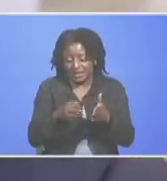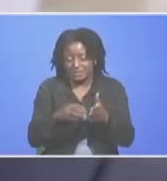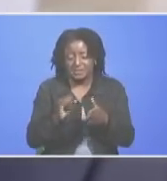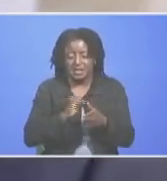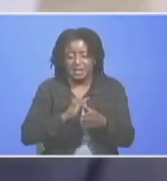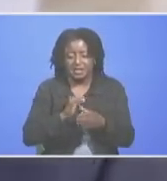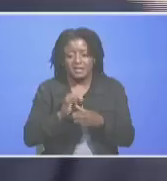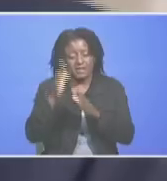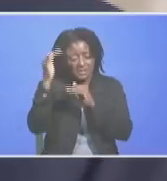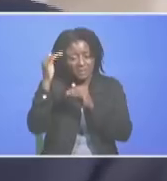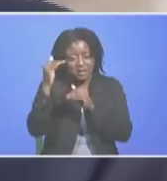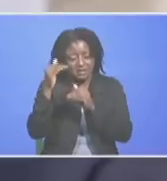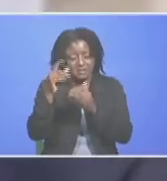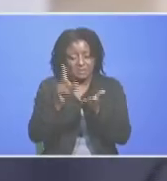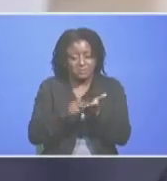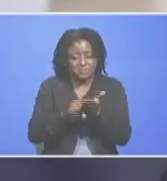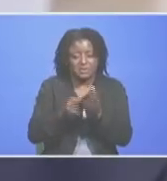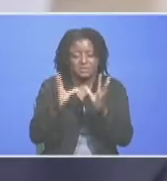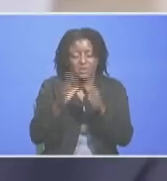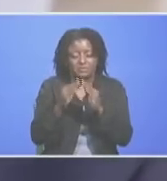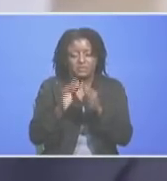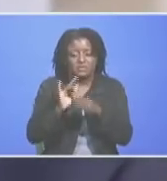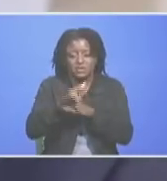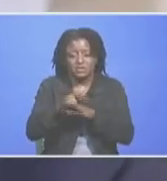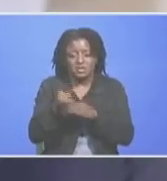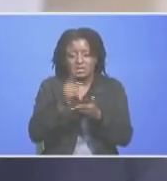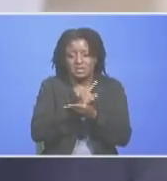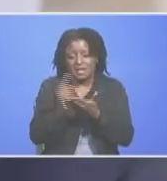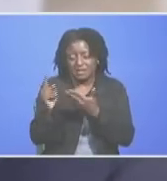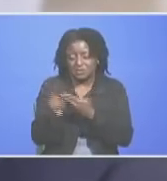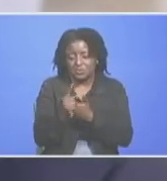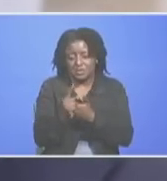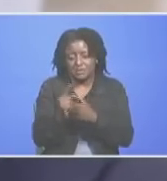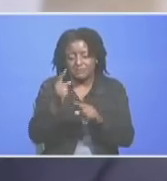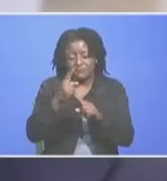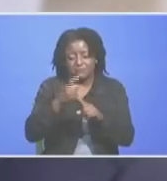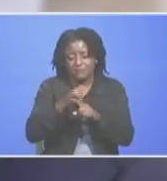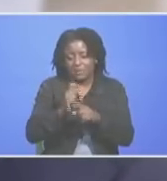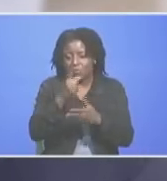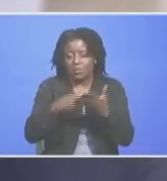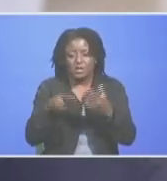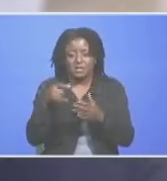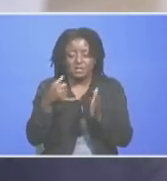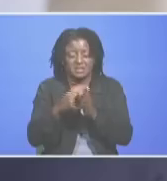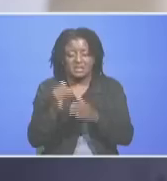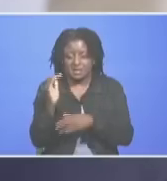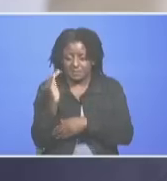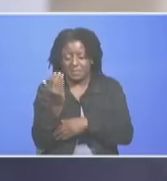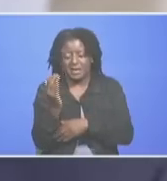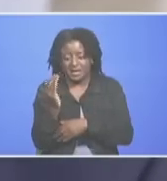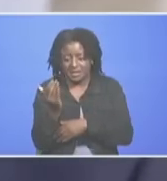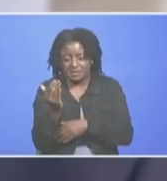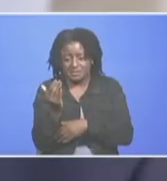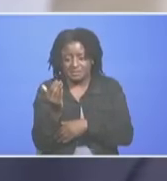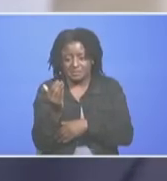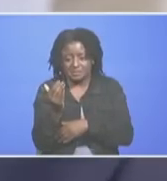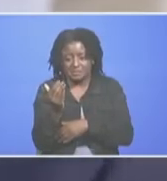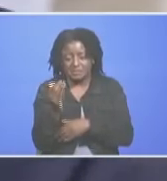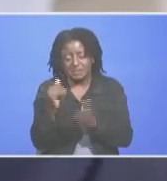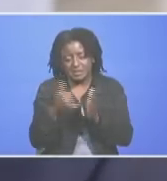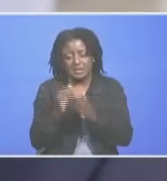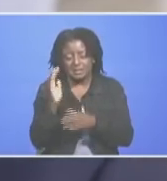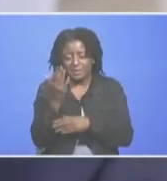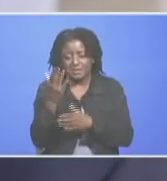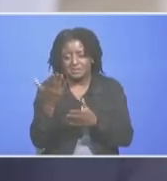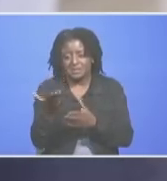week. From what it appears, and this is only a cursory, superficial evaluation of those results, it appears as